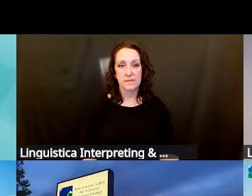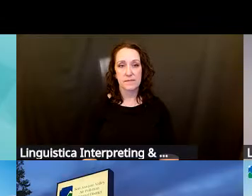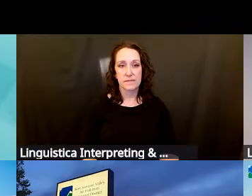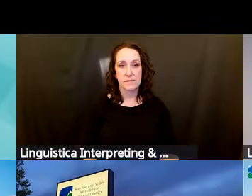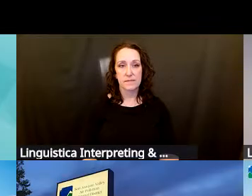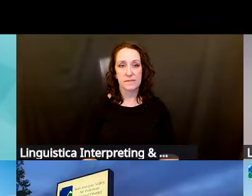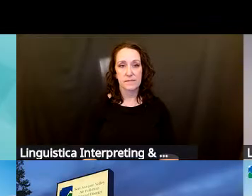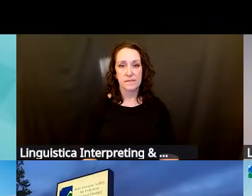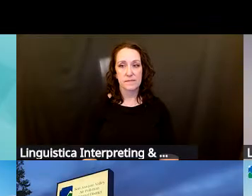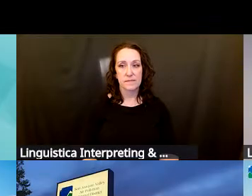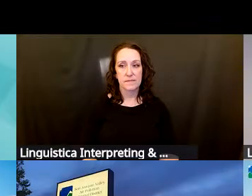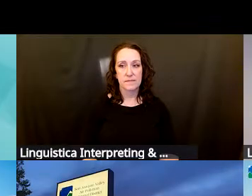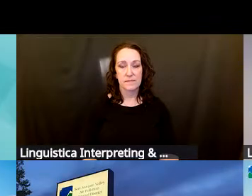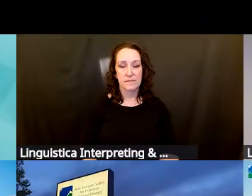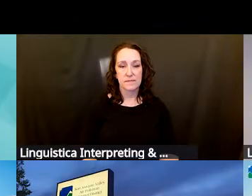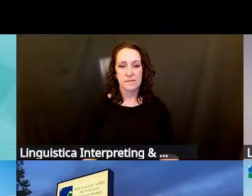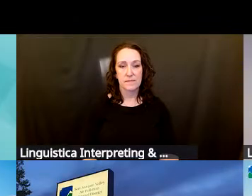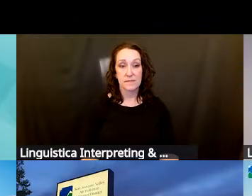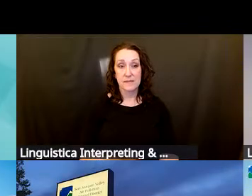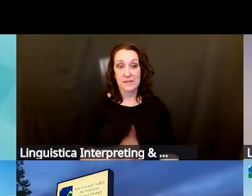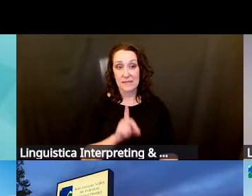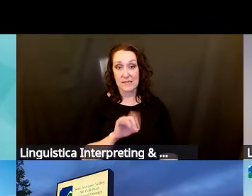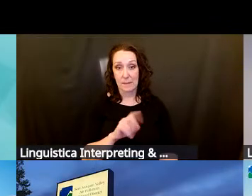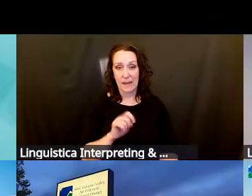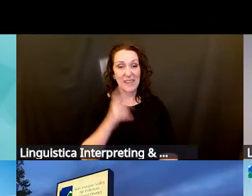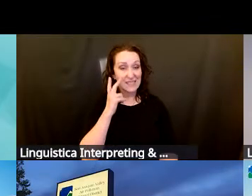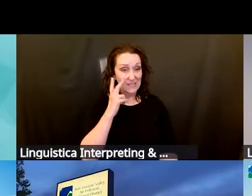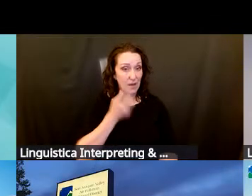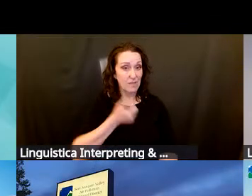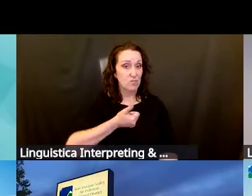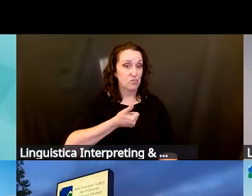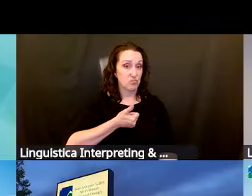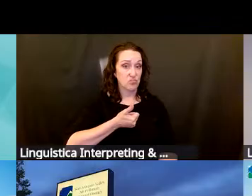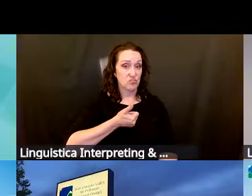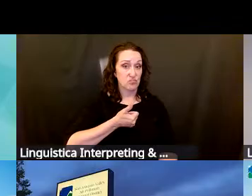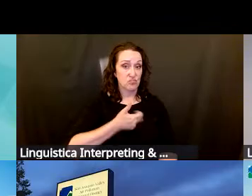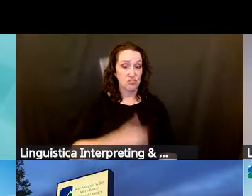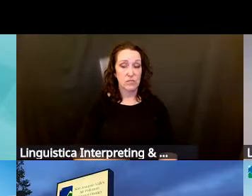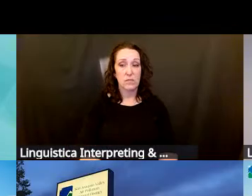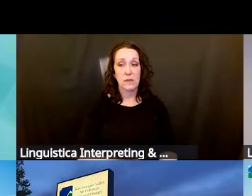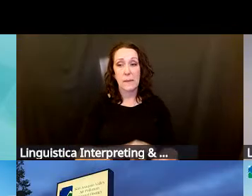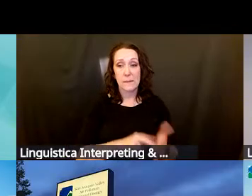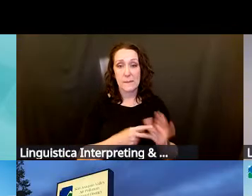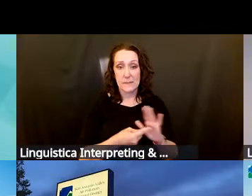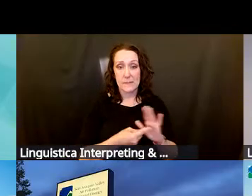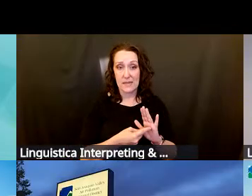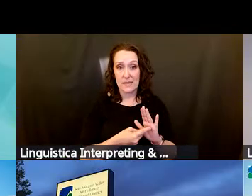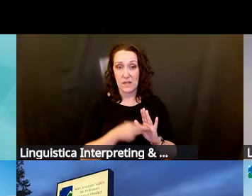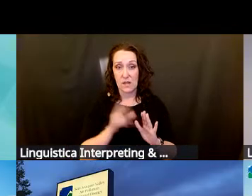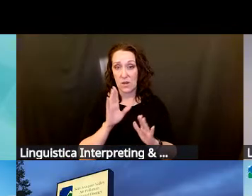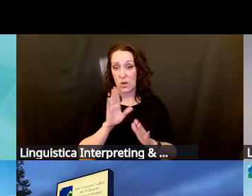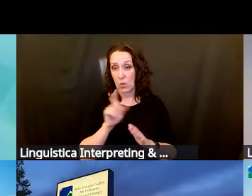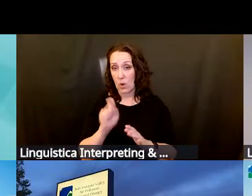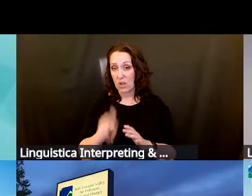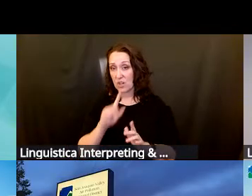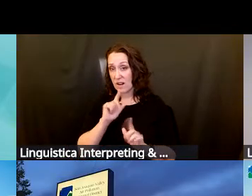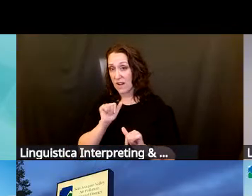All right. Debbie, I see you have a thumbs up. Does that mean that your question was